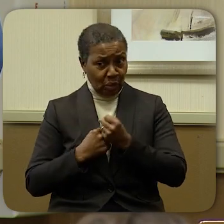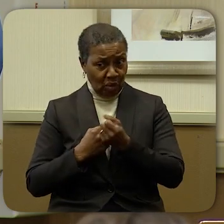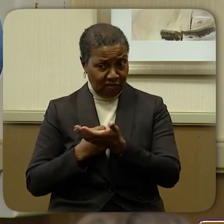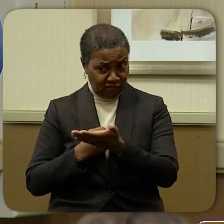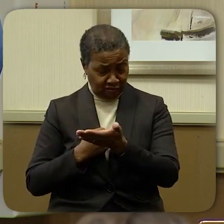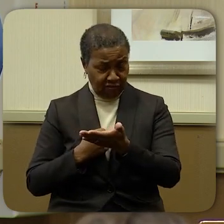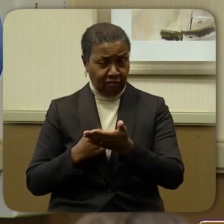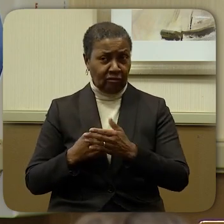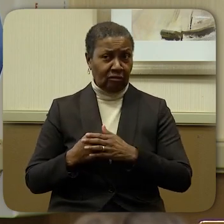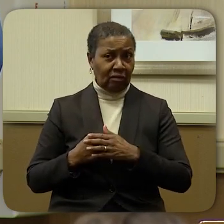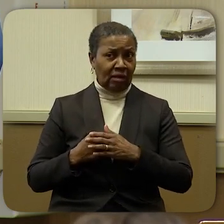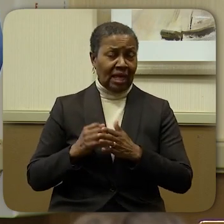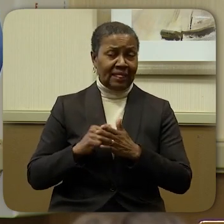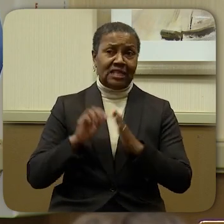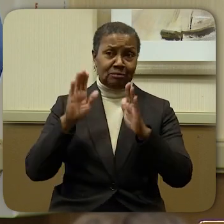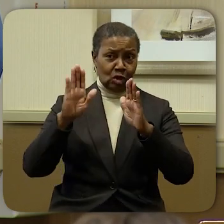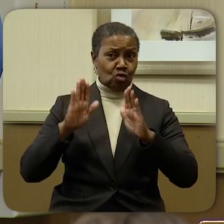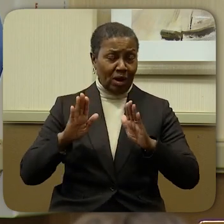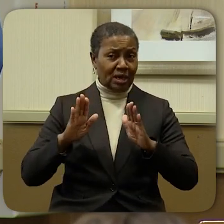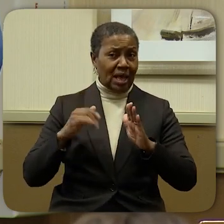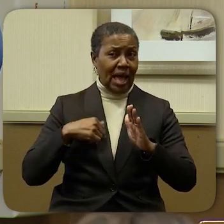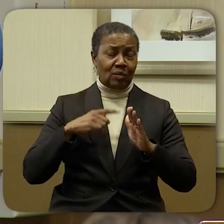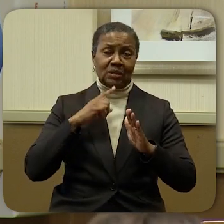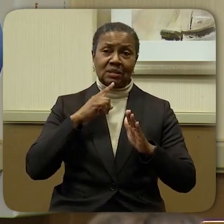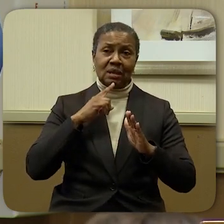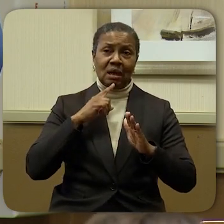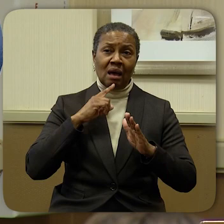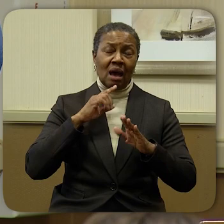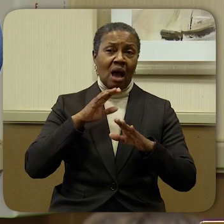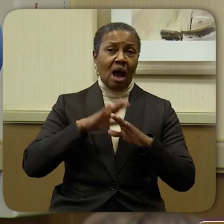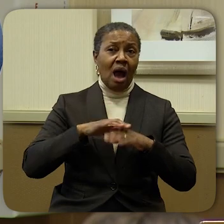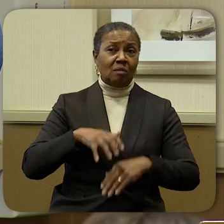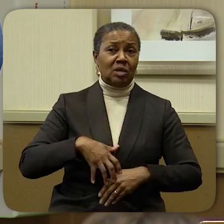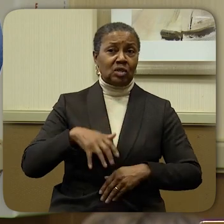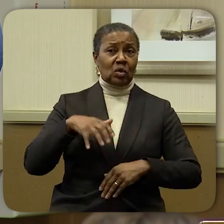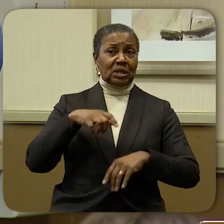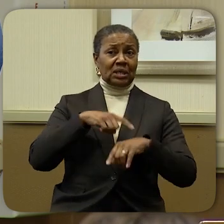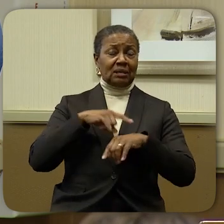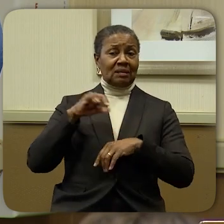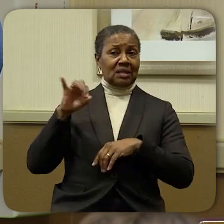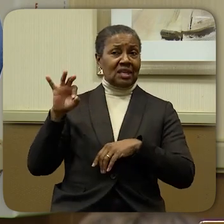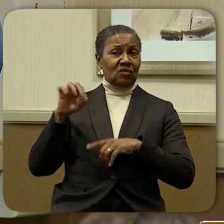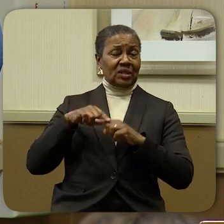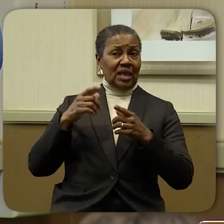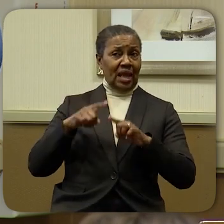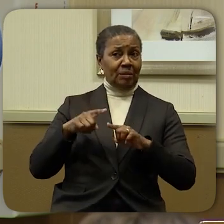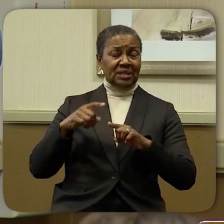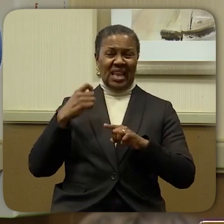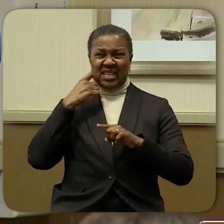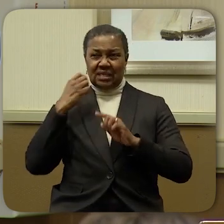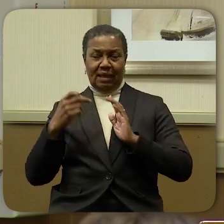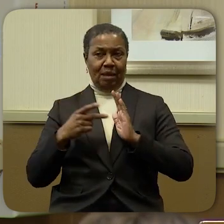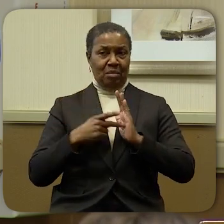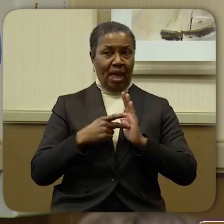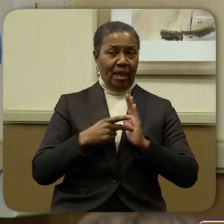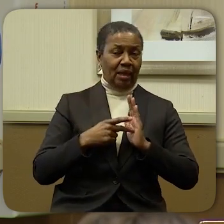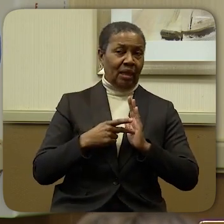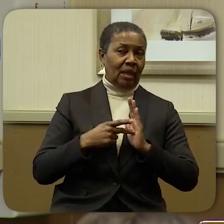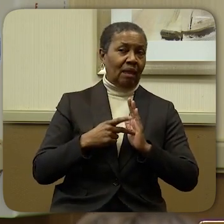And that's been great. And I was actually out on maternity leave when it all happened, and then I came back just into it this past